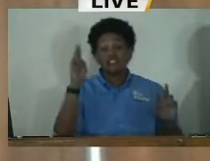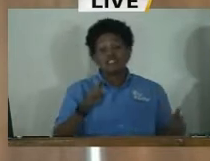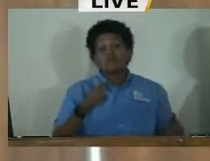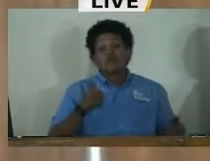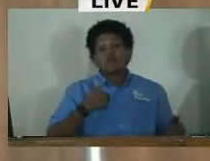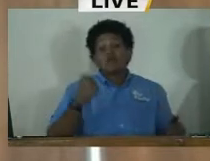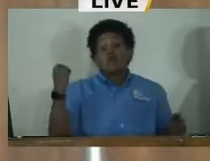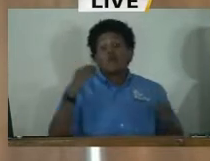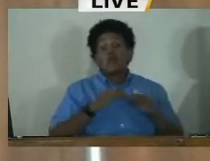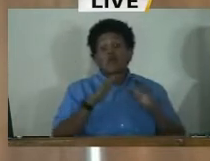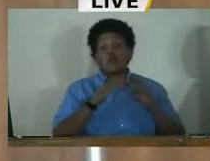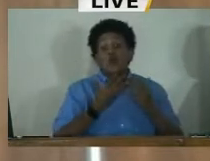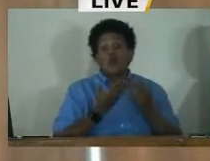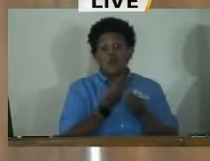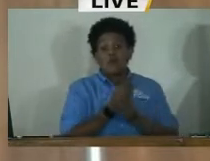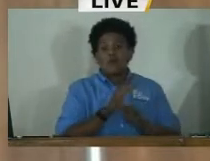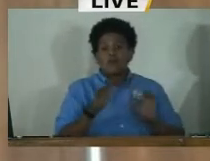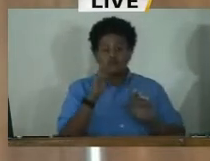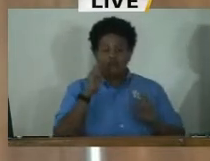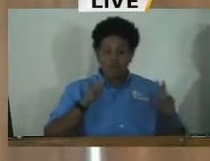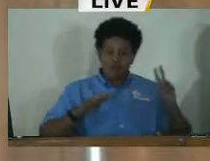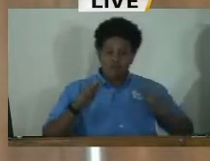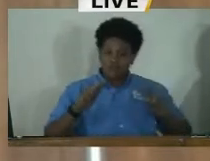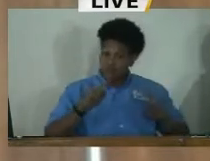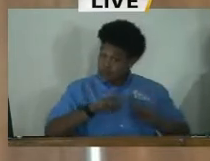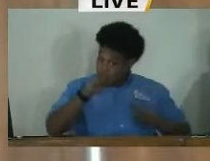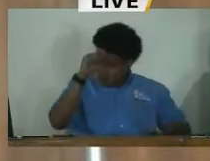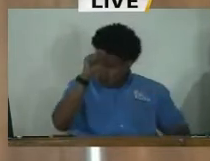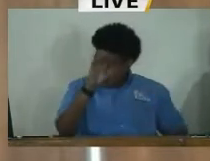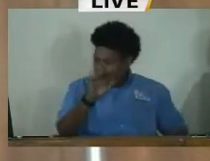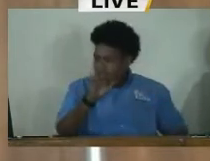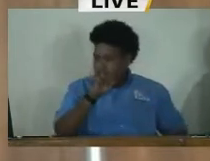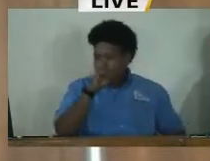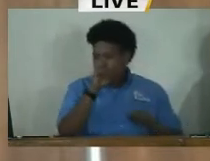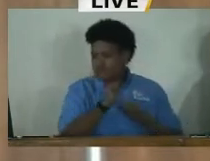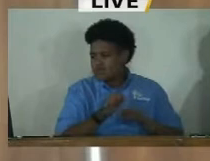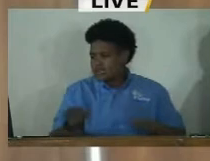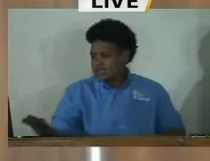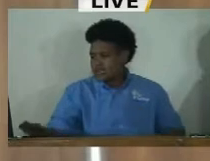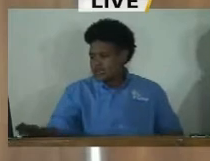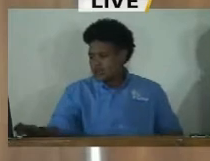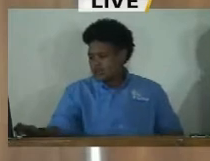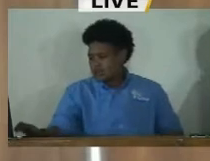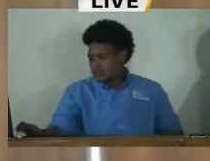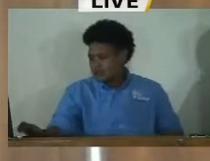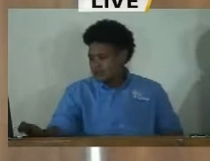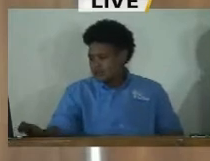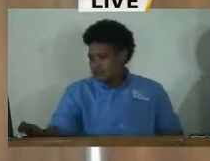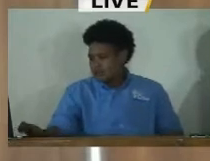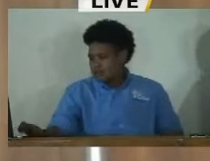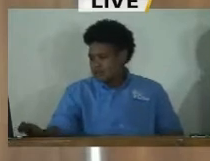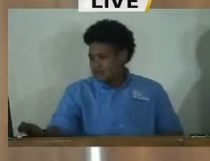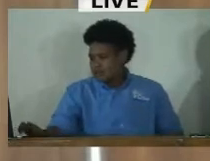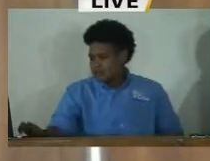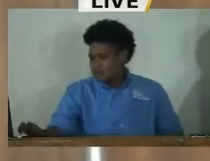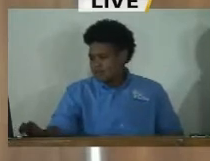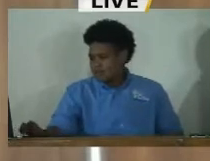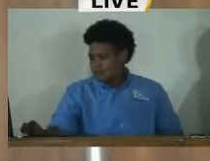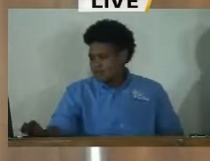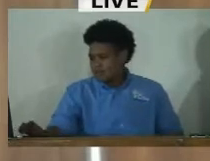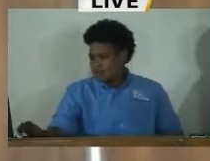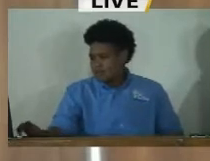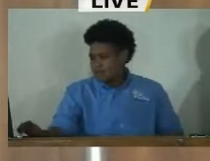within the global alliance of nations. However, it really is an indictment that we have had to rely